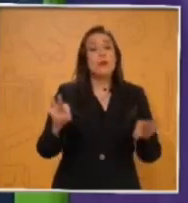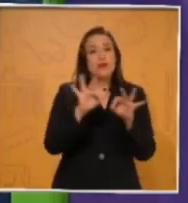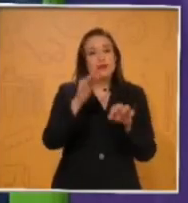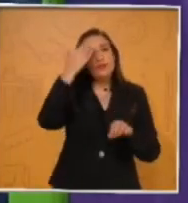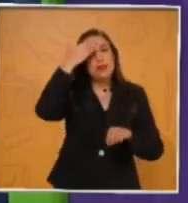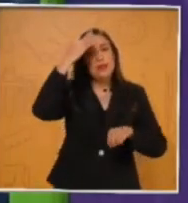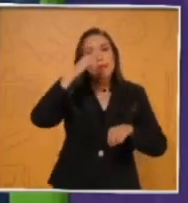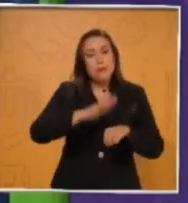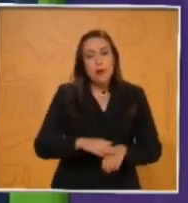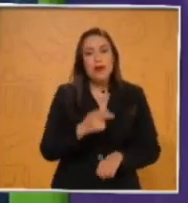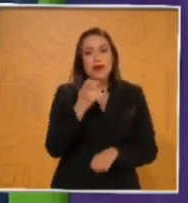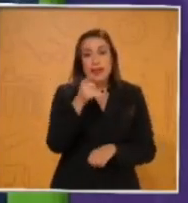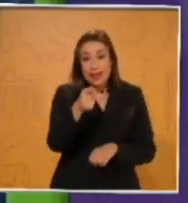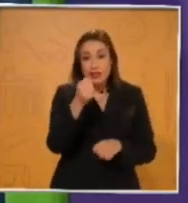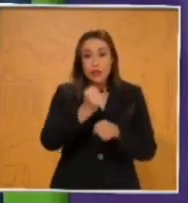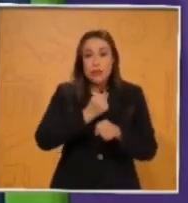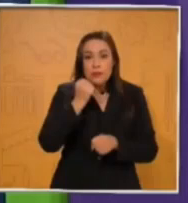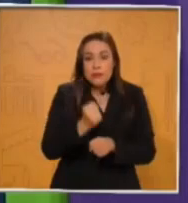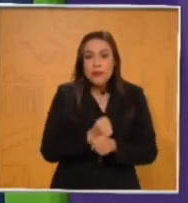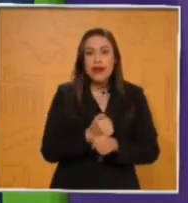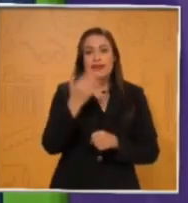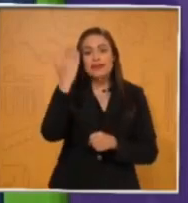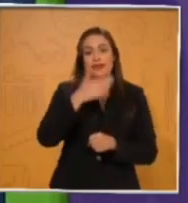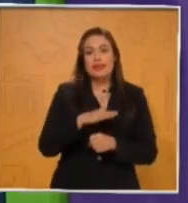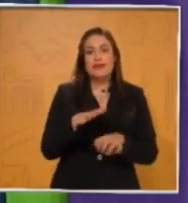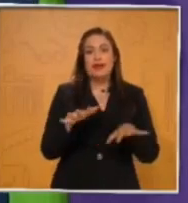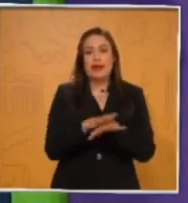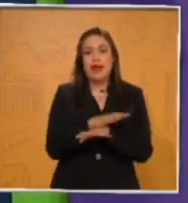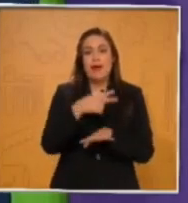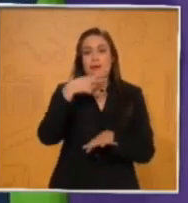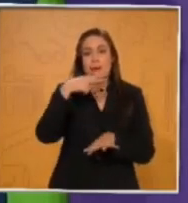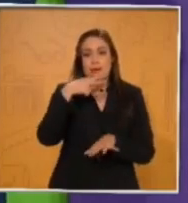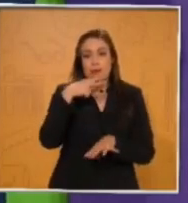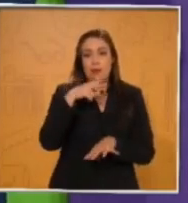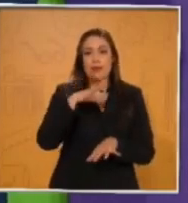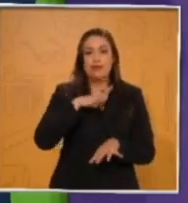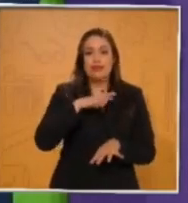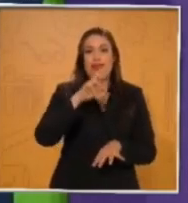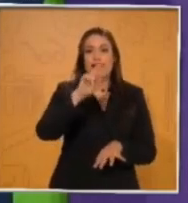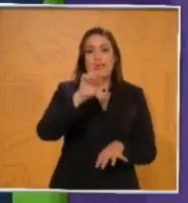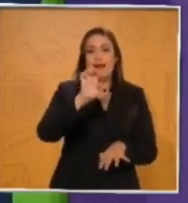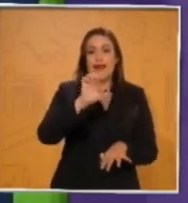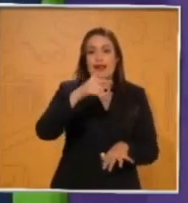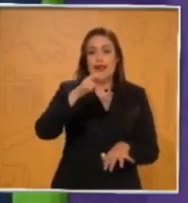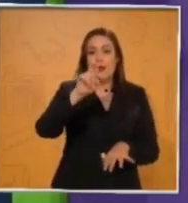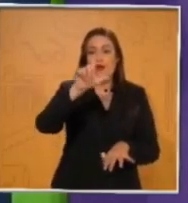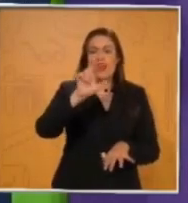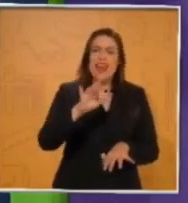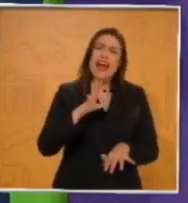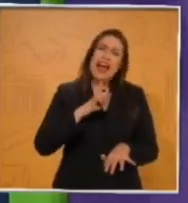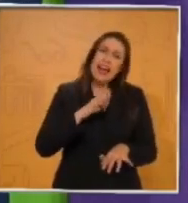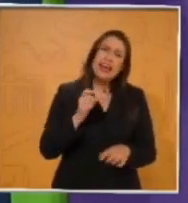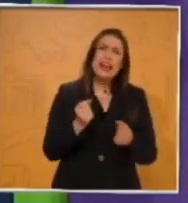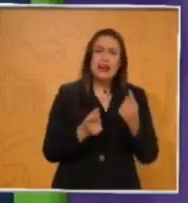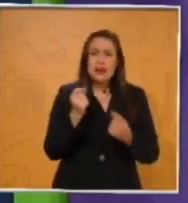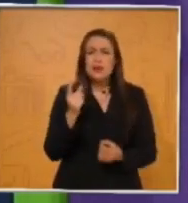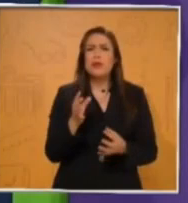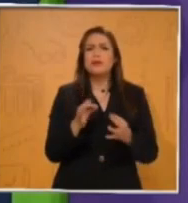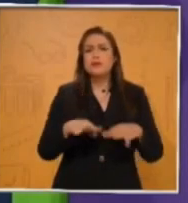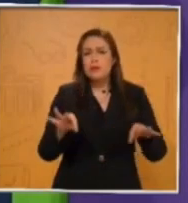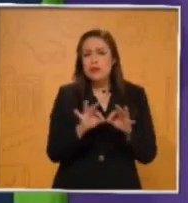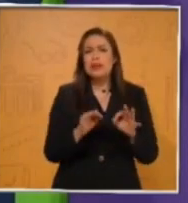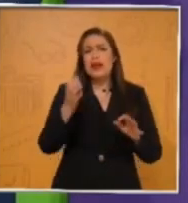to practice the irregular verbs. They are very famous or popular because they are